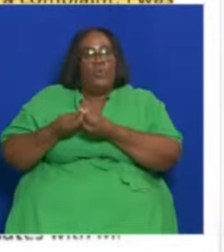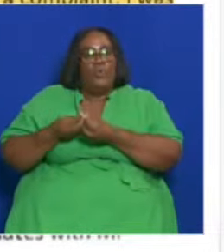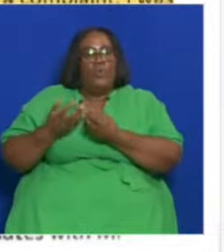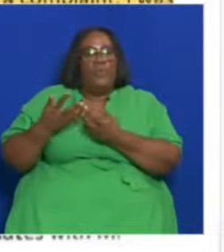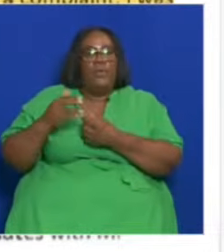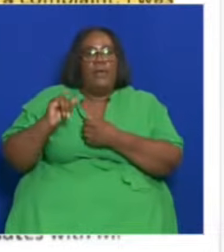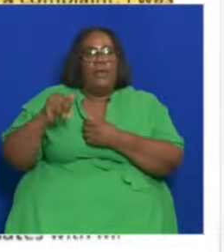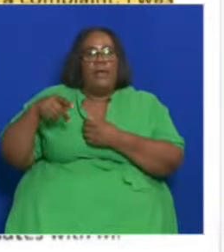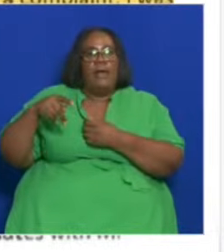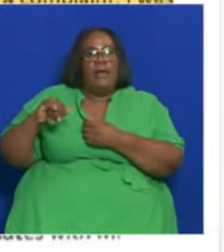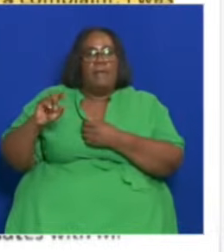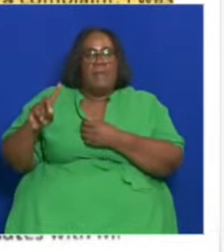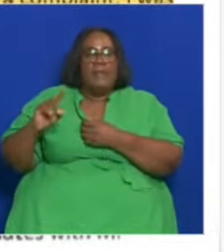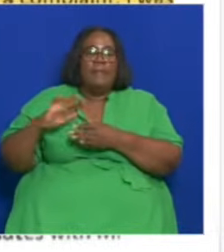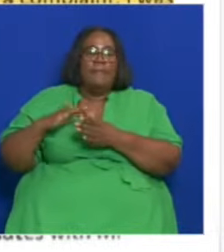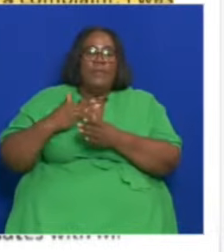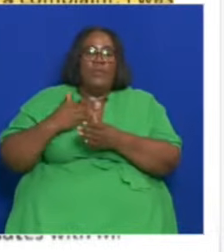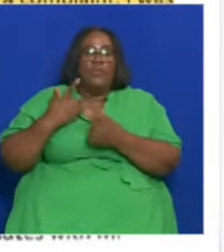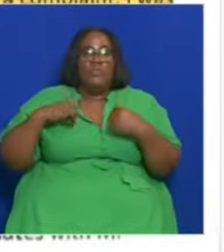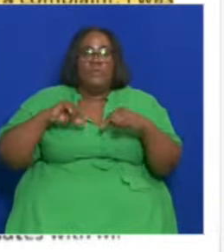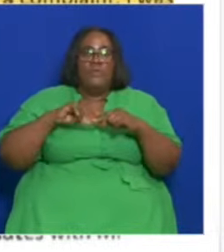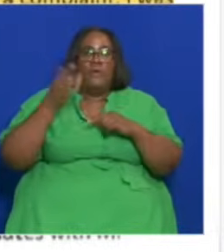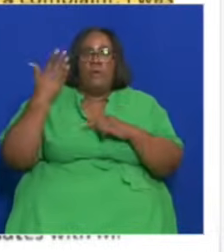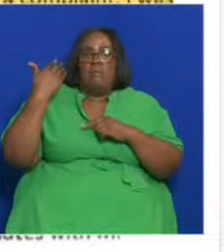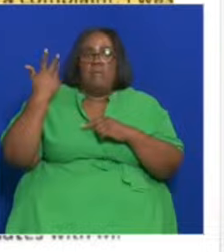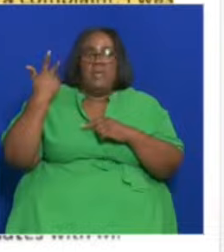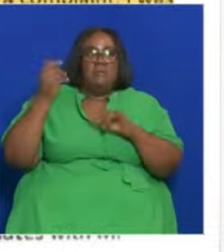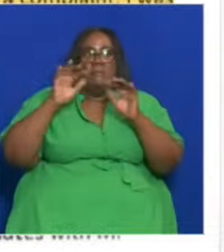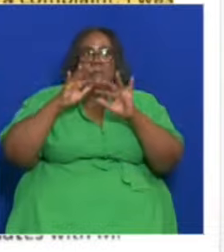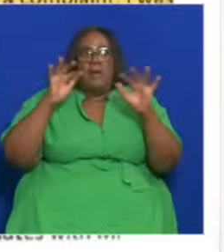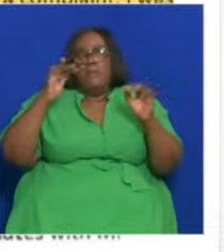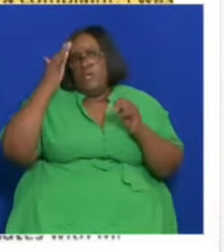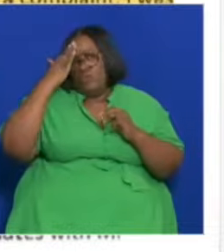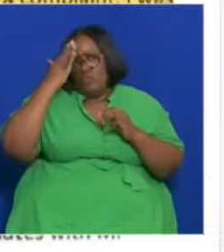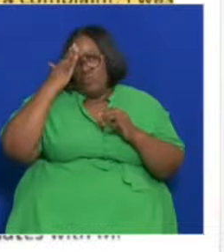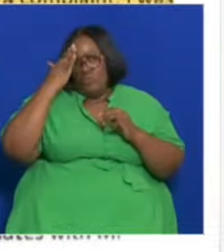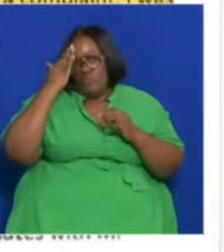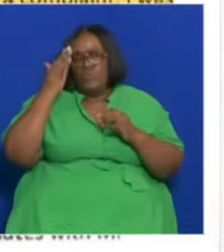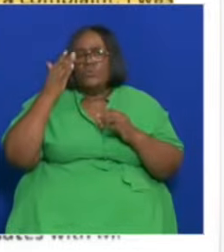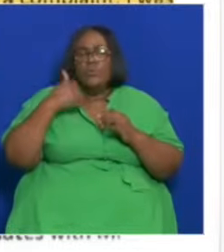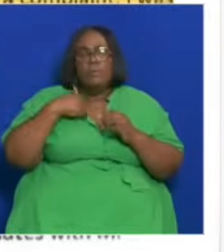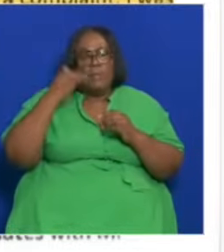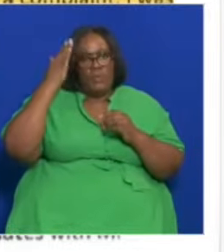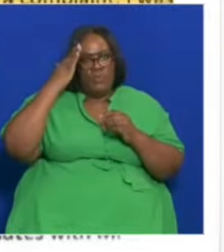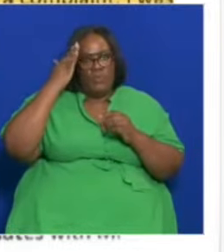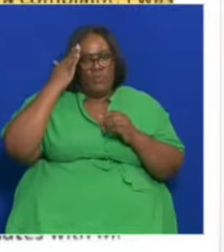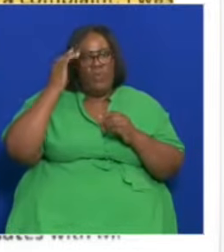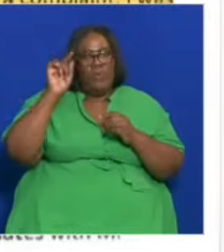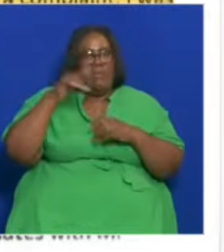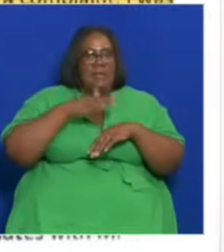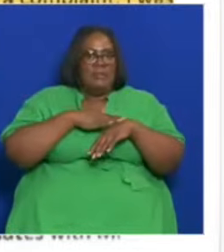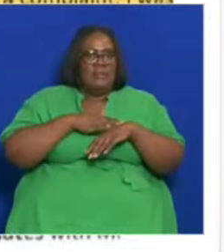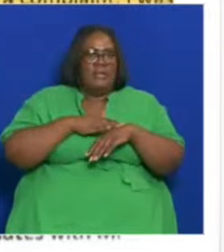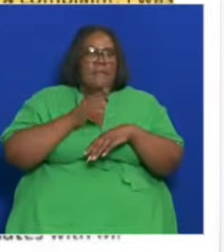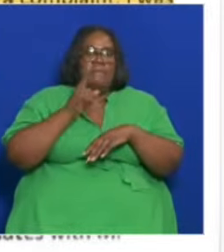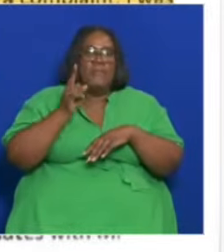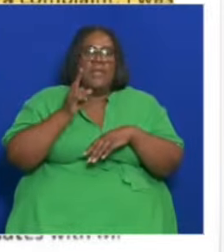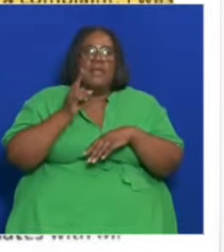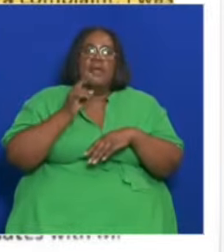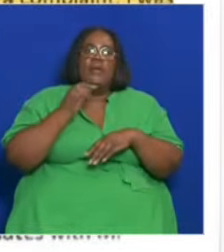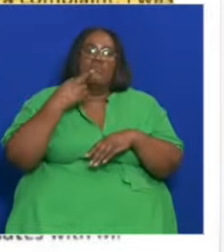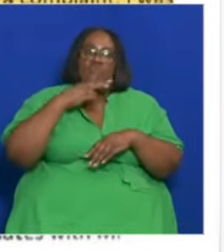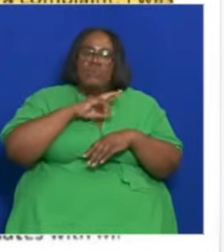which was on the public domain, I knew that if indeed they had any genuine complaints about me, they would